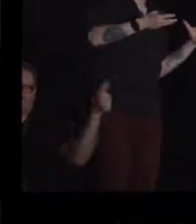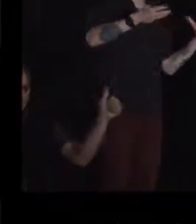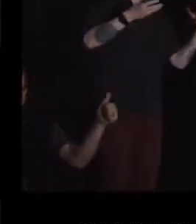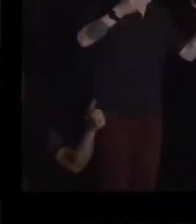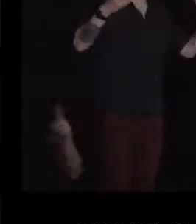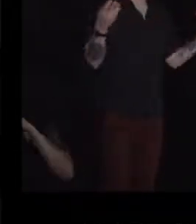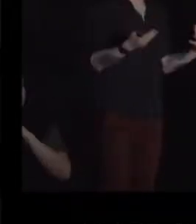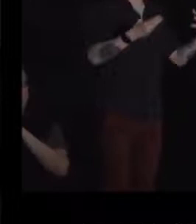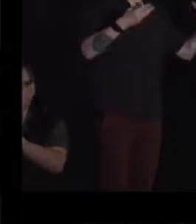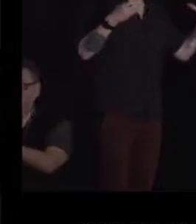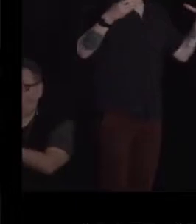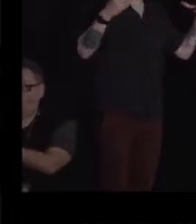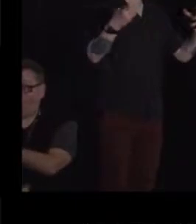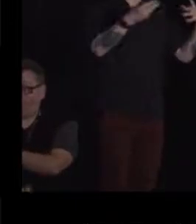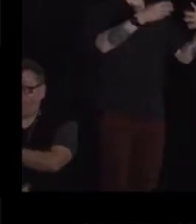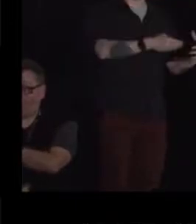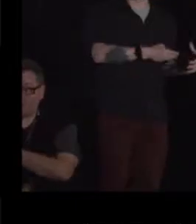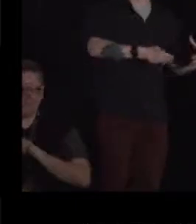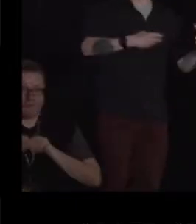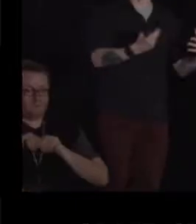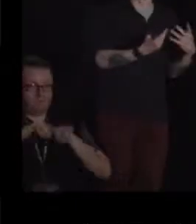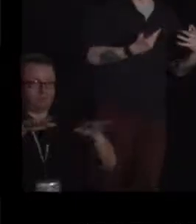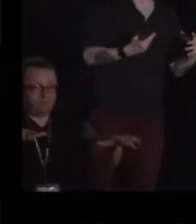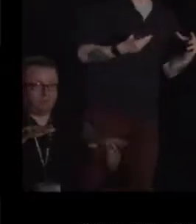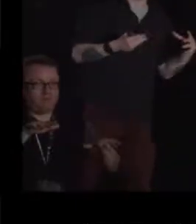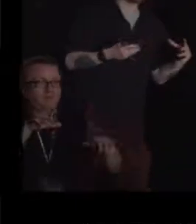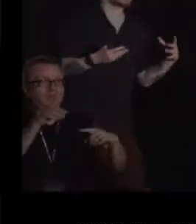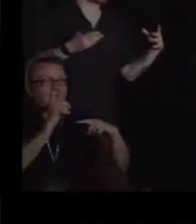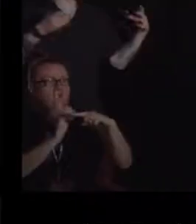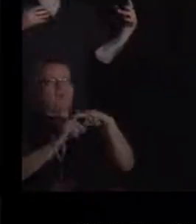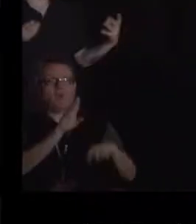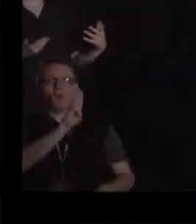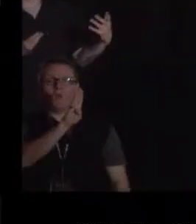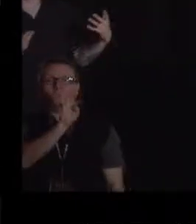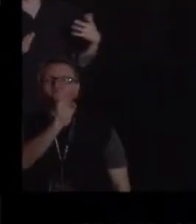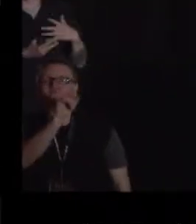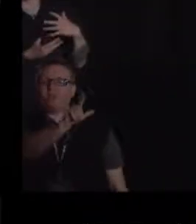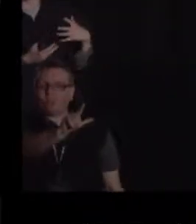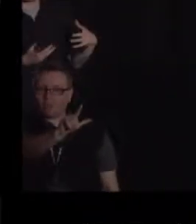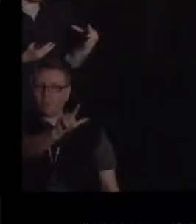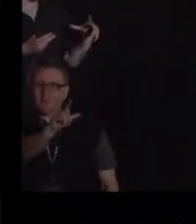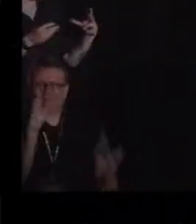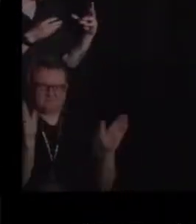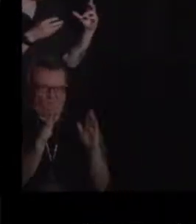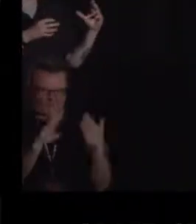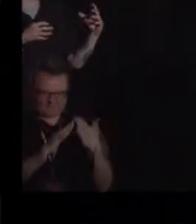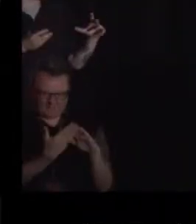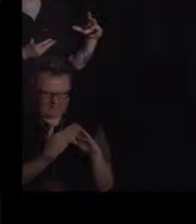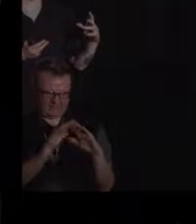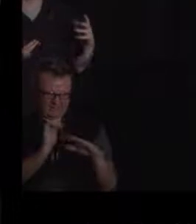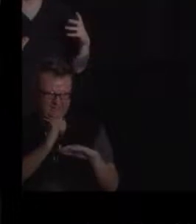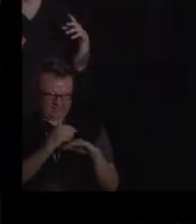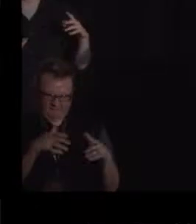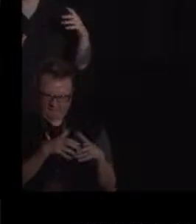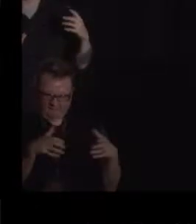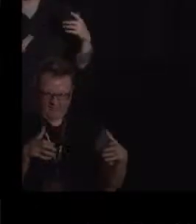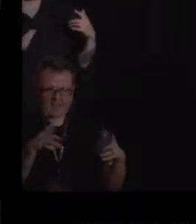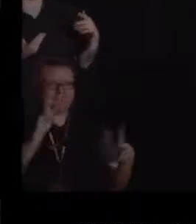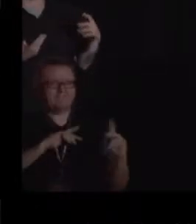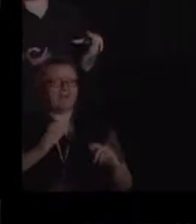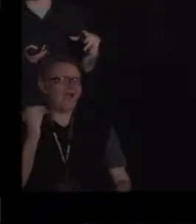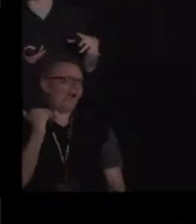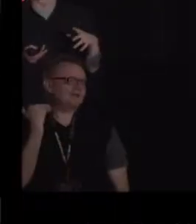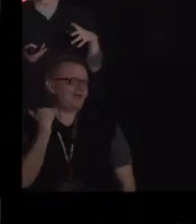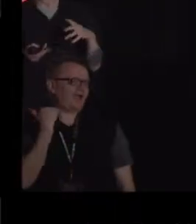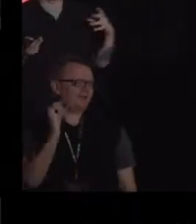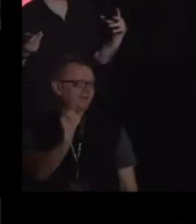in it sort of graffiti saw its rise in the UK in Bristol, in this relatively small city, which is kind of funny because everyone speaks with a bit of a